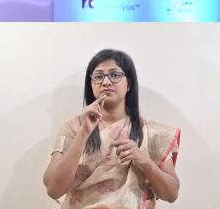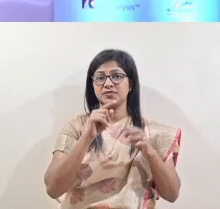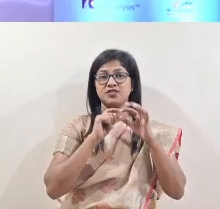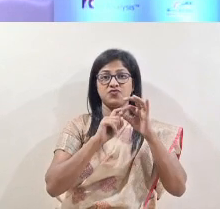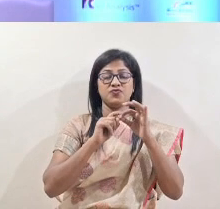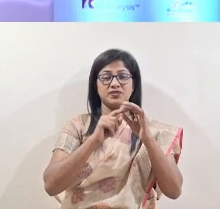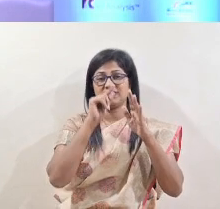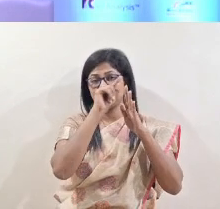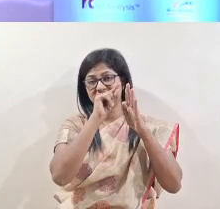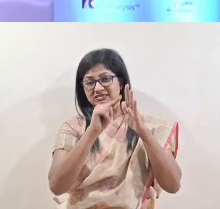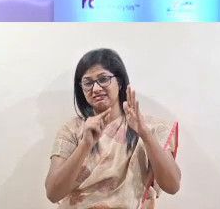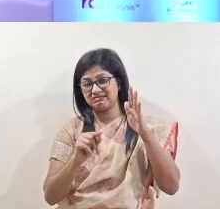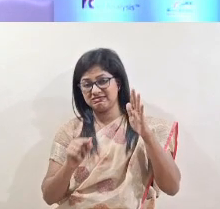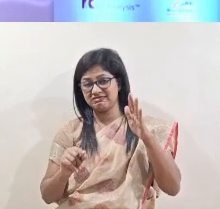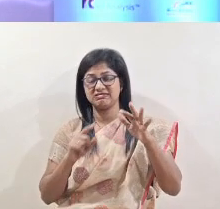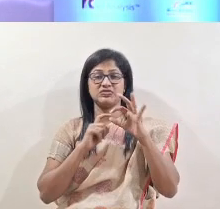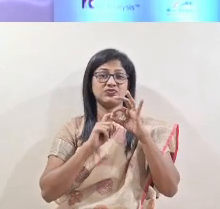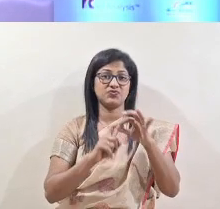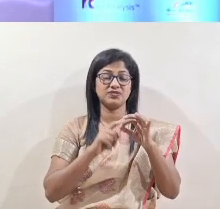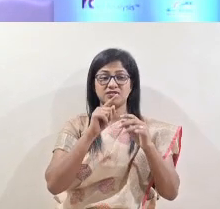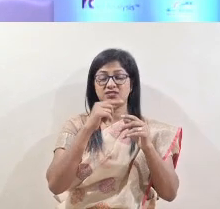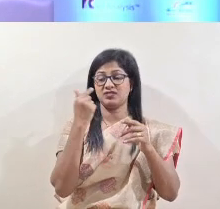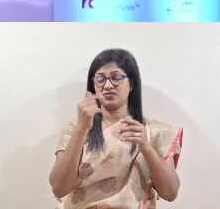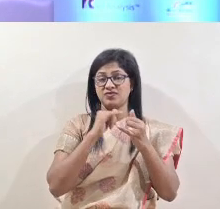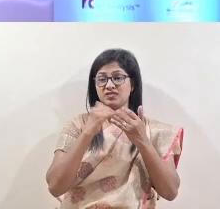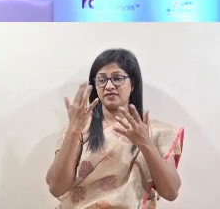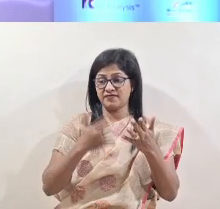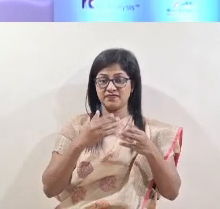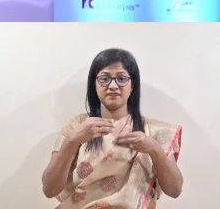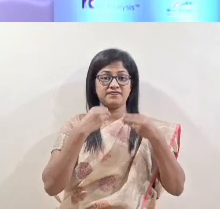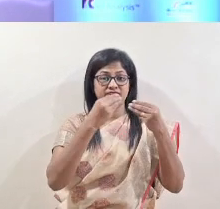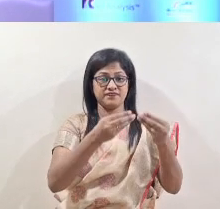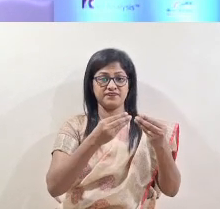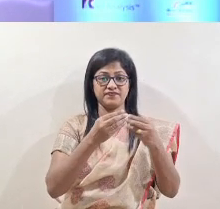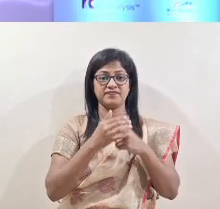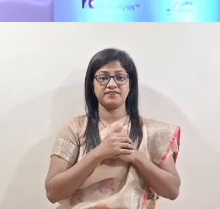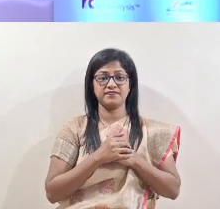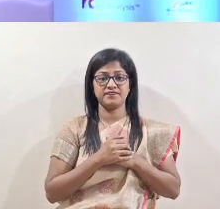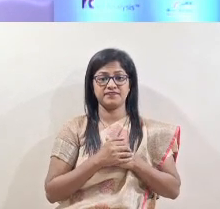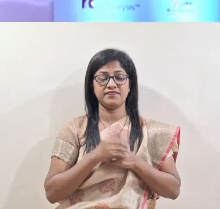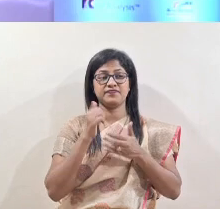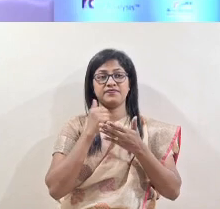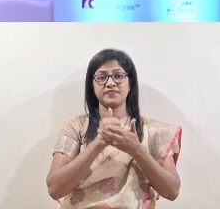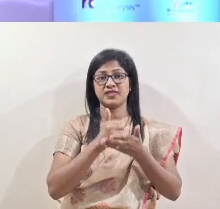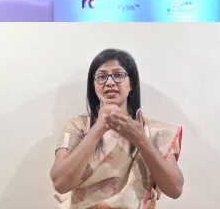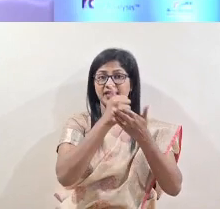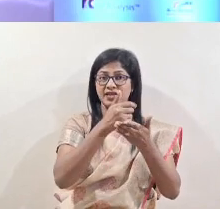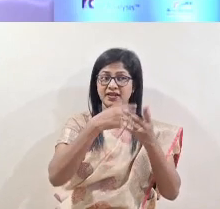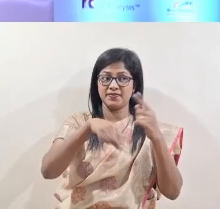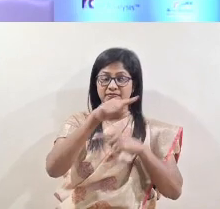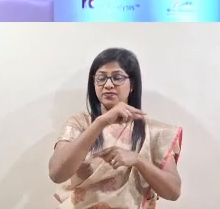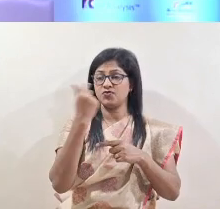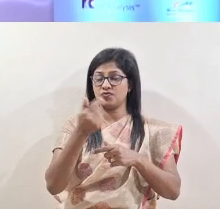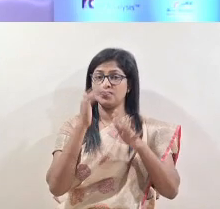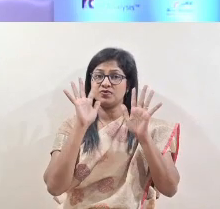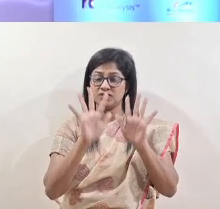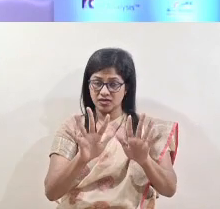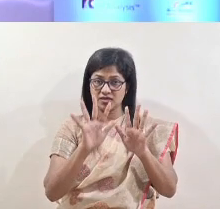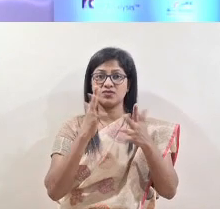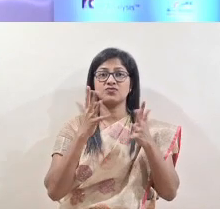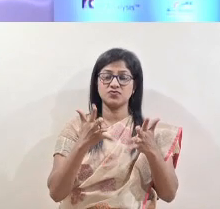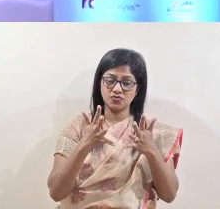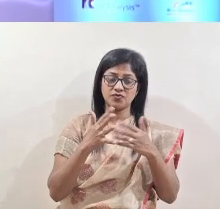was asked in such a way that if your facility would have the following facilities, so will you use these facilities or